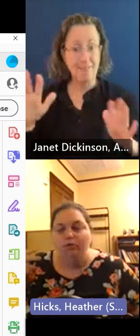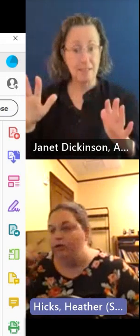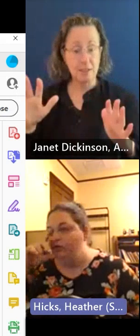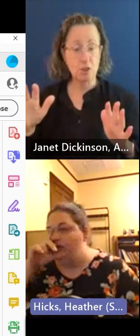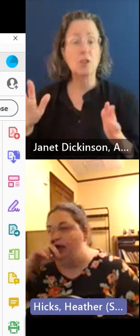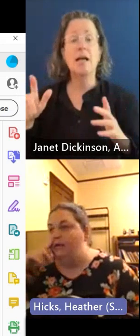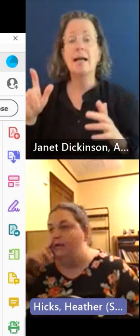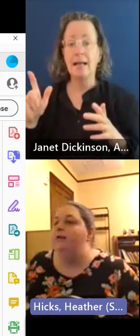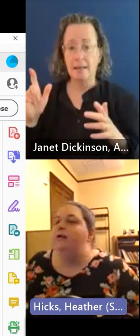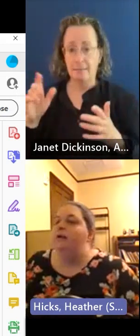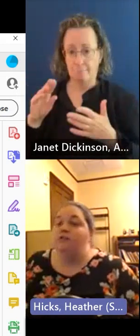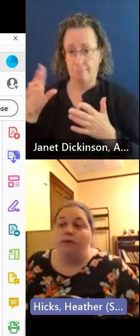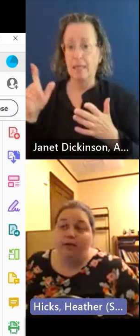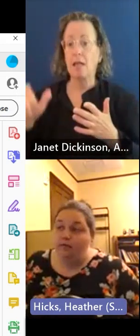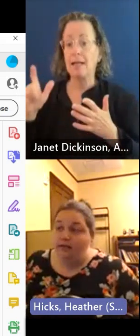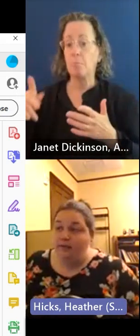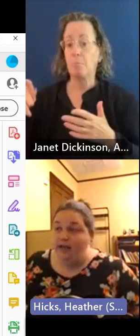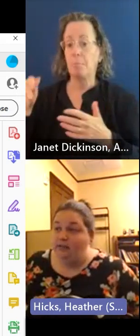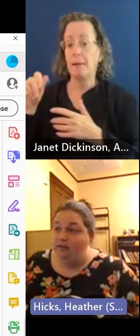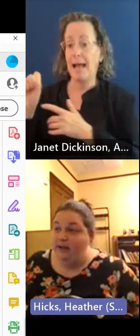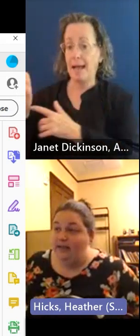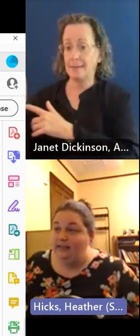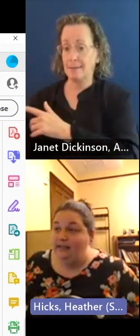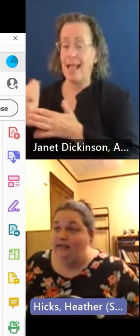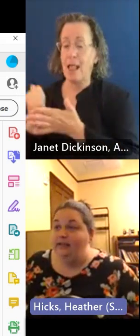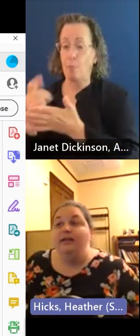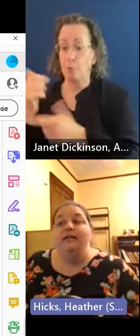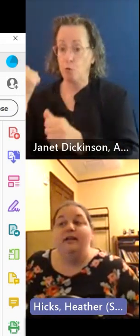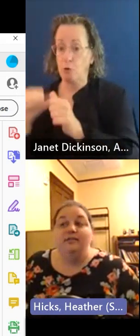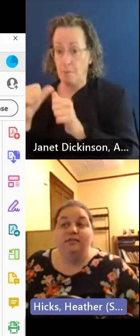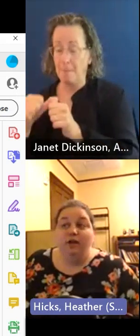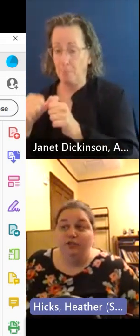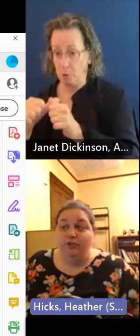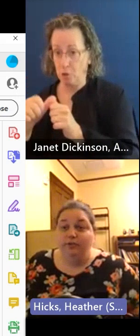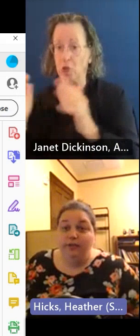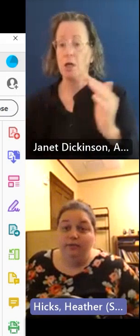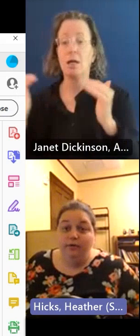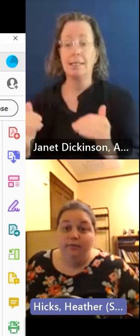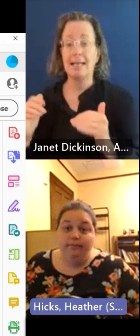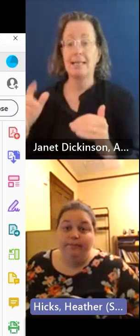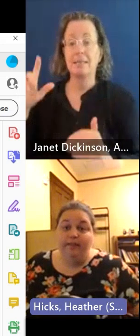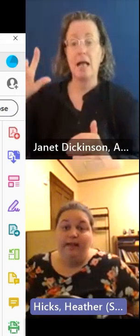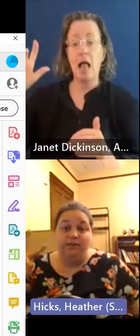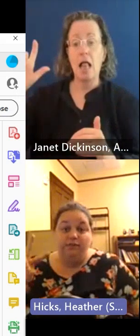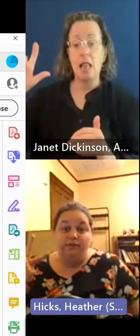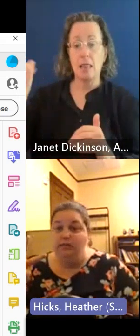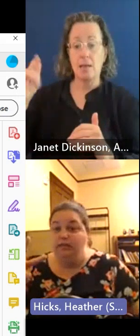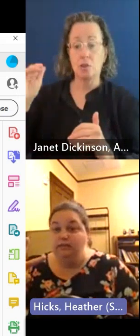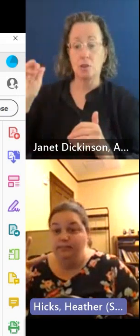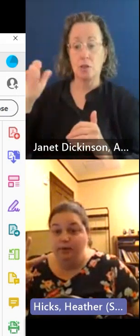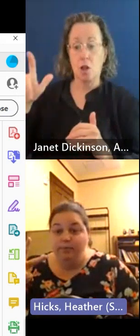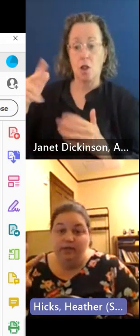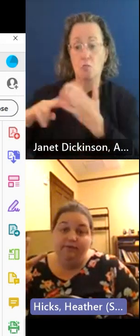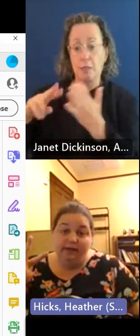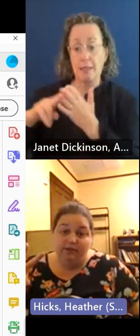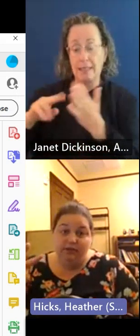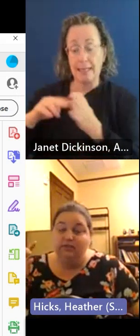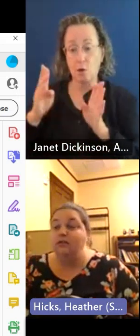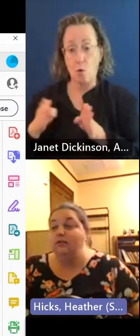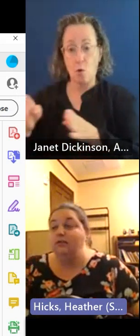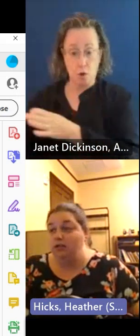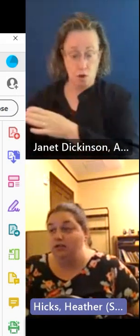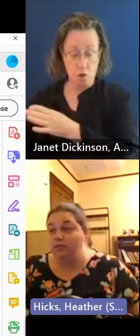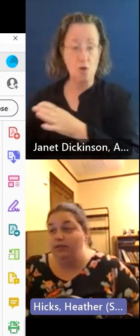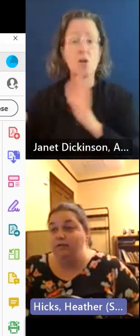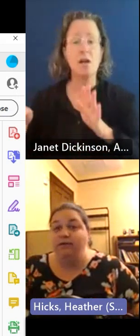remind you what you've done. So I know that's passed, so I've passed it. Next is logical reading order. The last 2 things about PDF actually